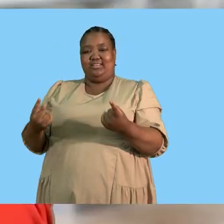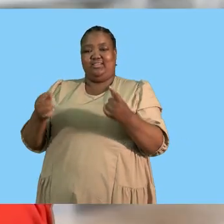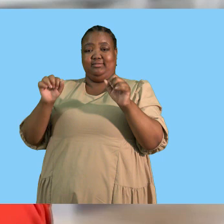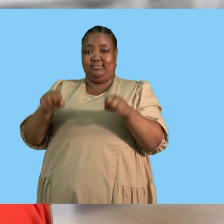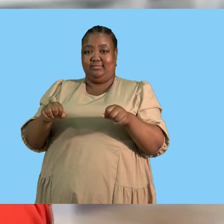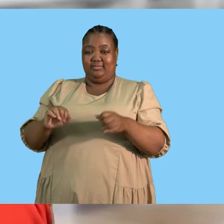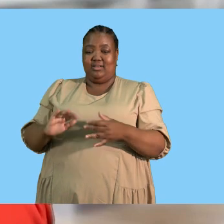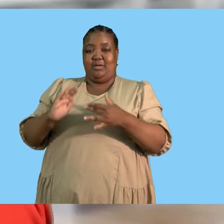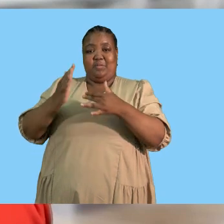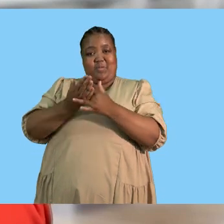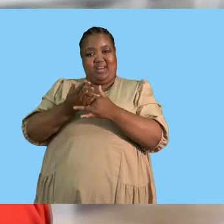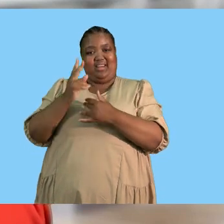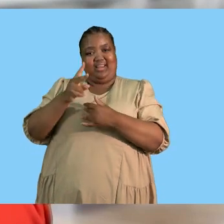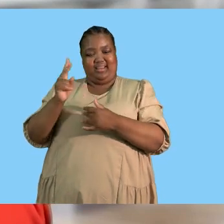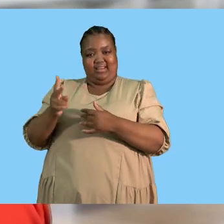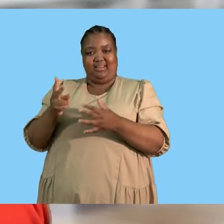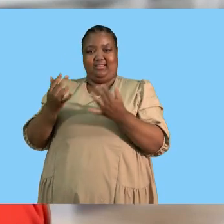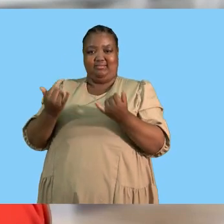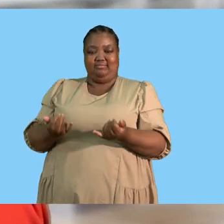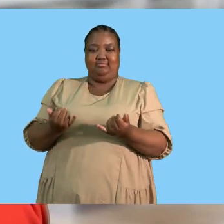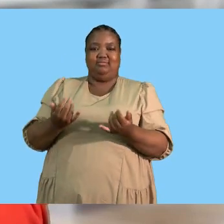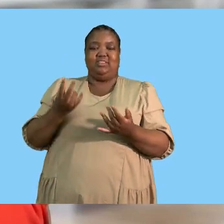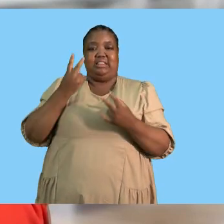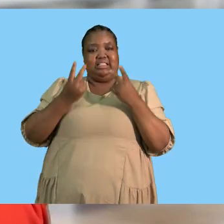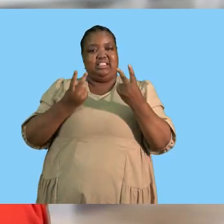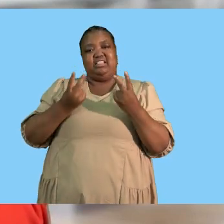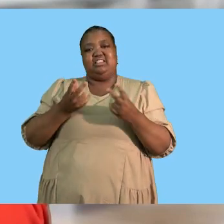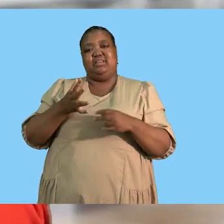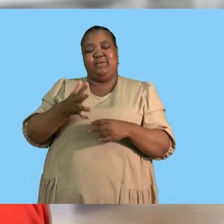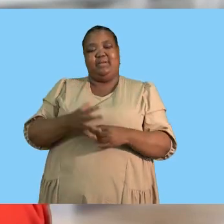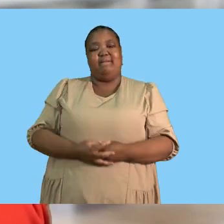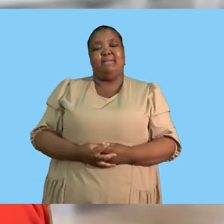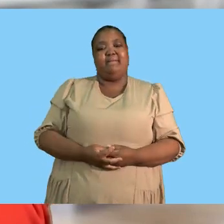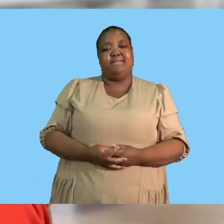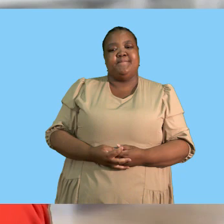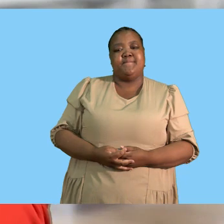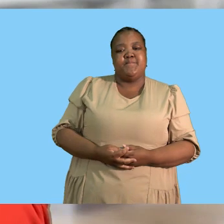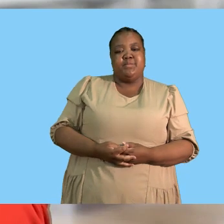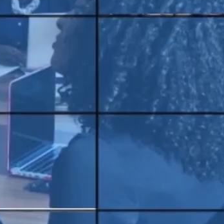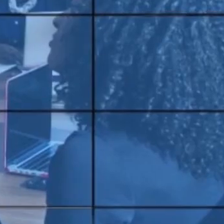give you a few more minutes to take a break, and I will see you after that.